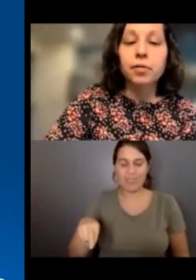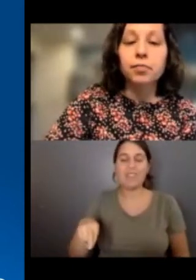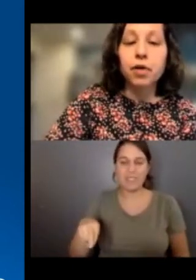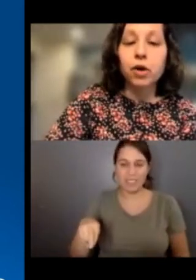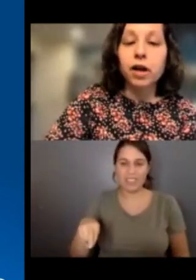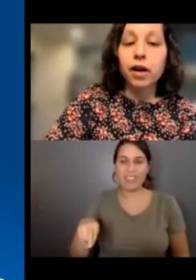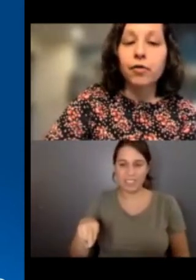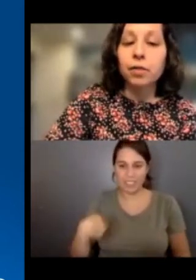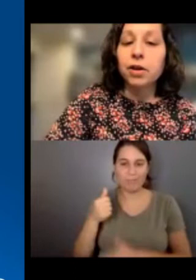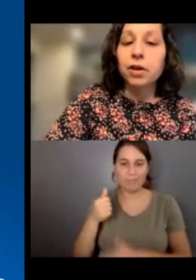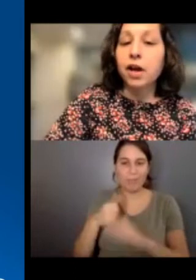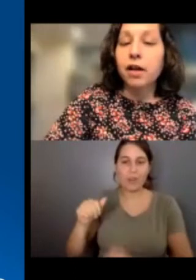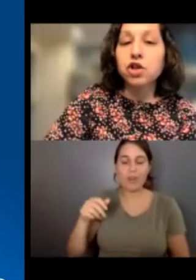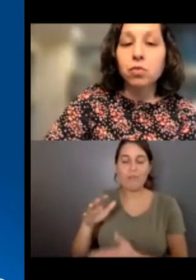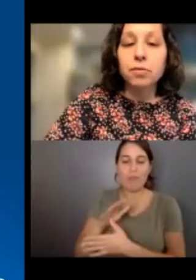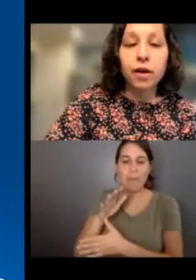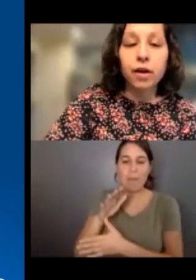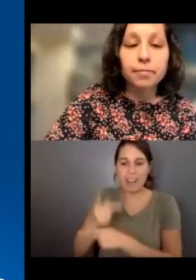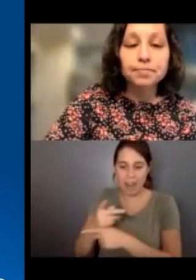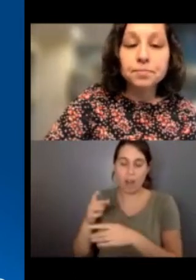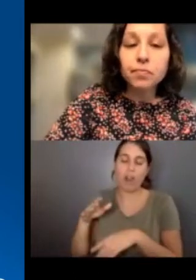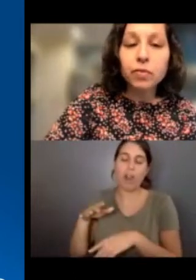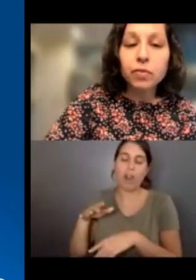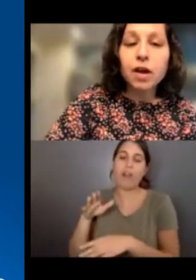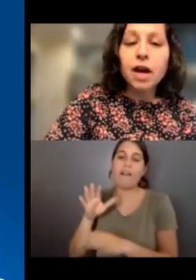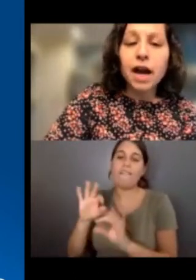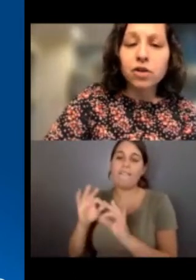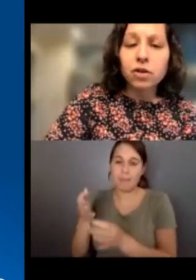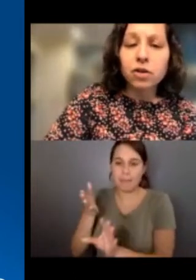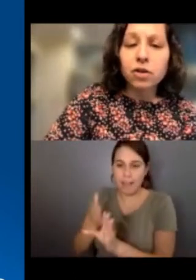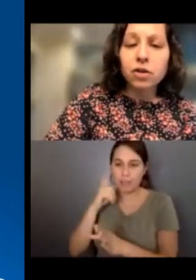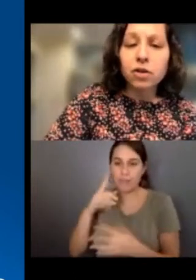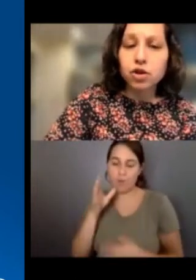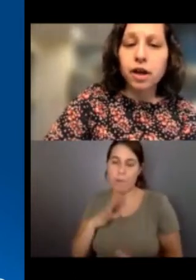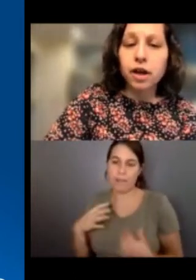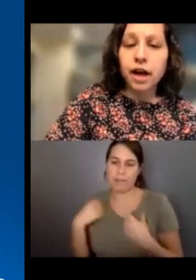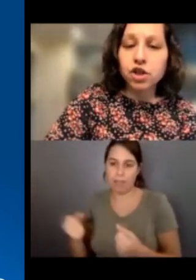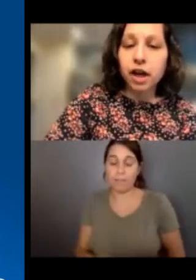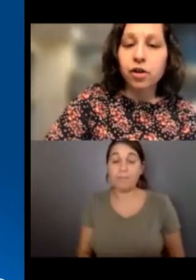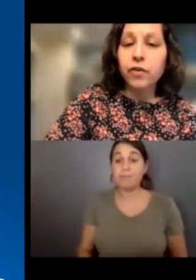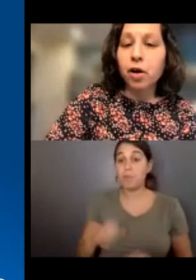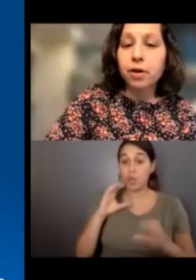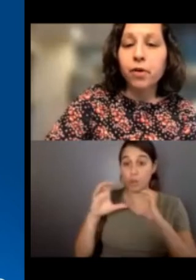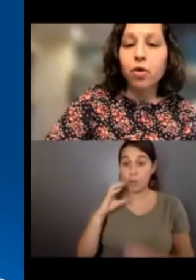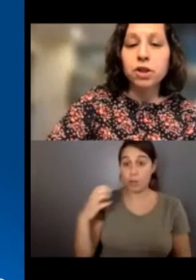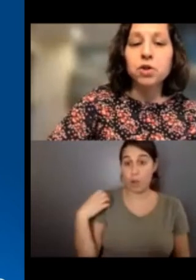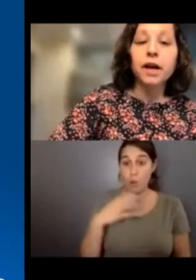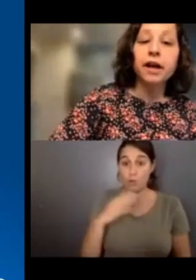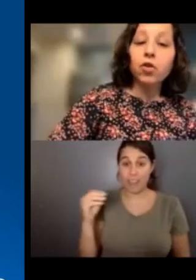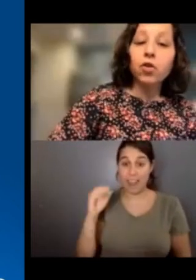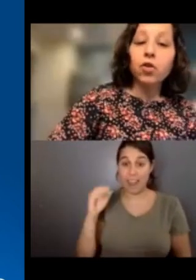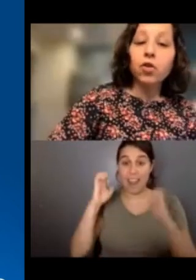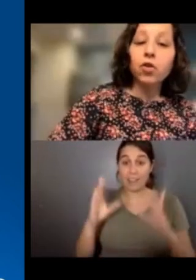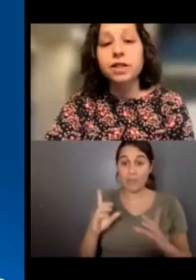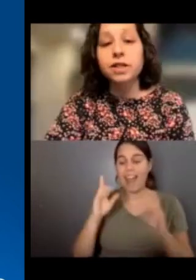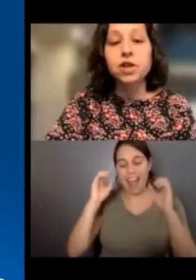in primary care, family psychology, and women's health. As a communication coach and educator in the Department of OBGYN, her